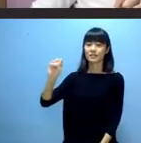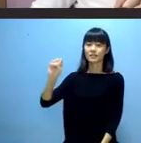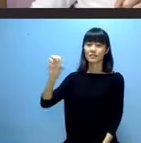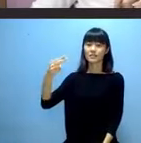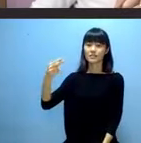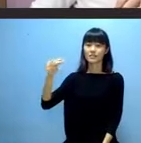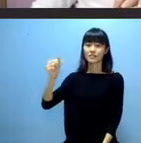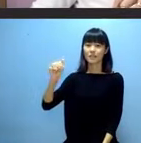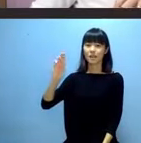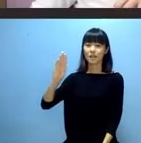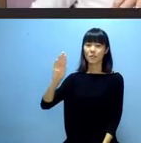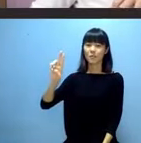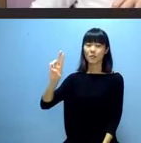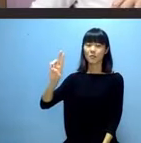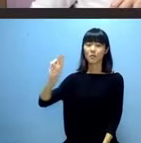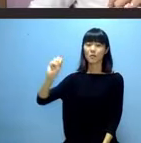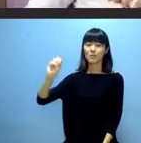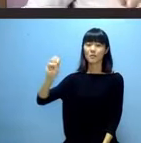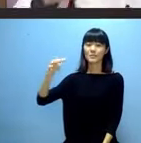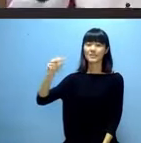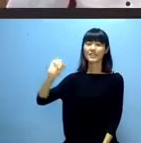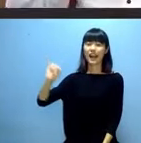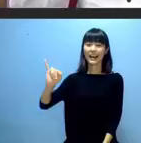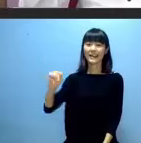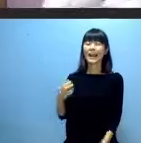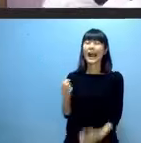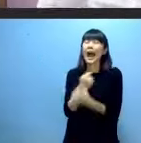Sai. I love you. Please sponsor.